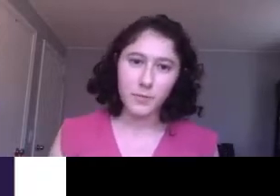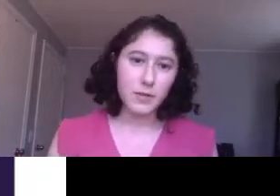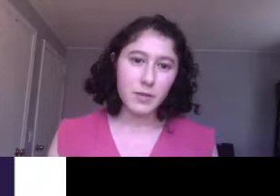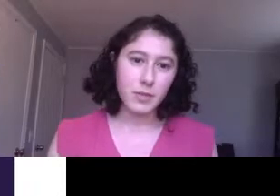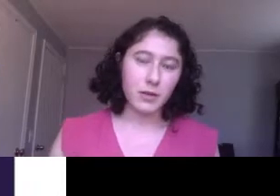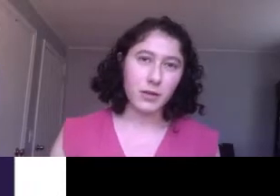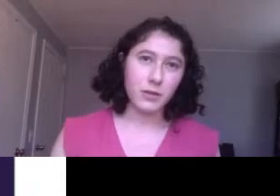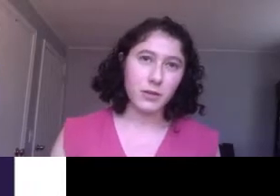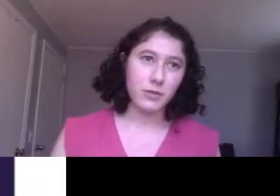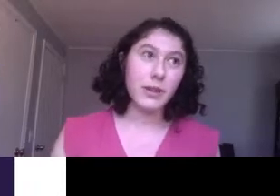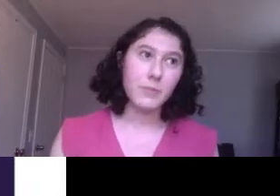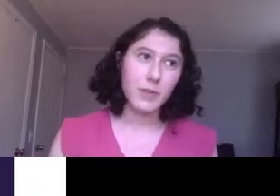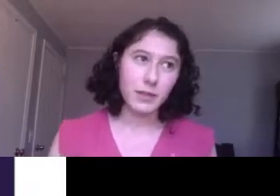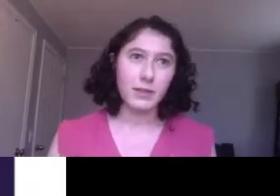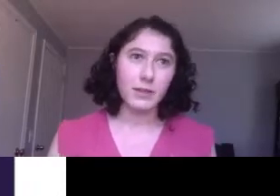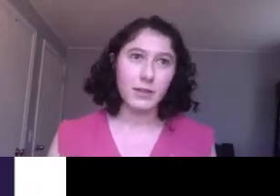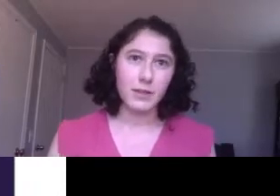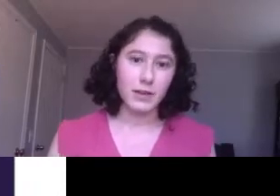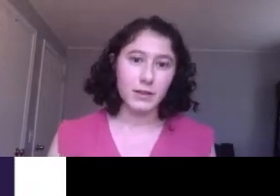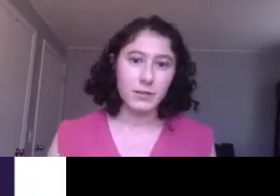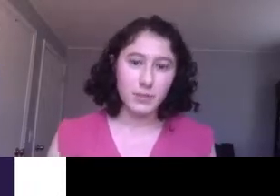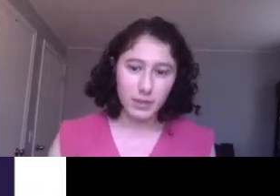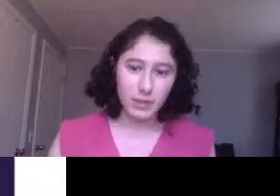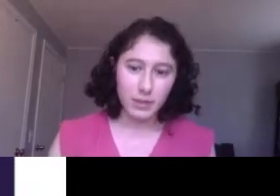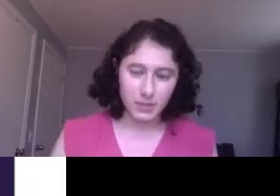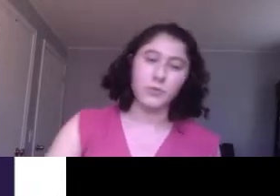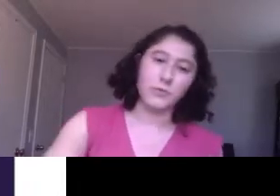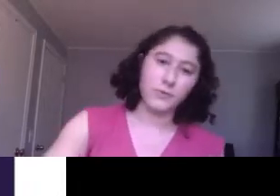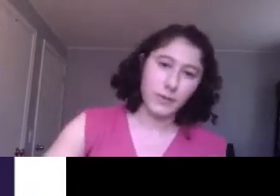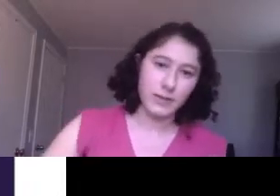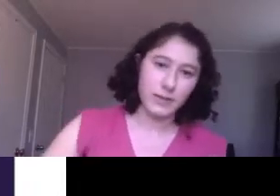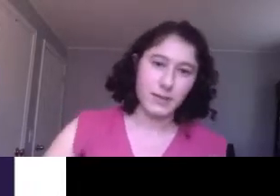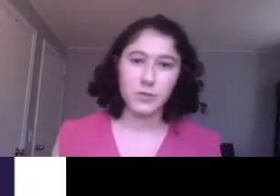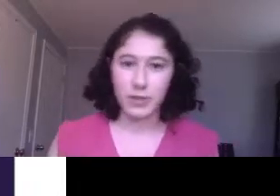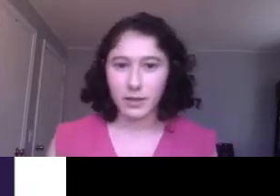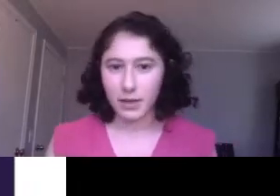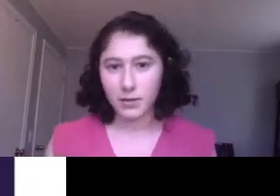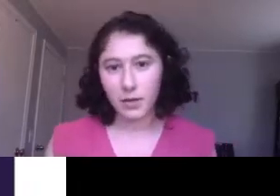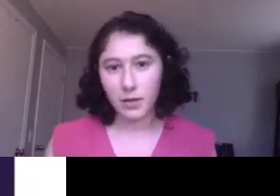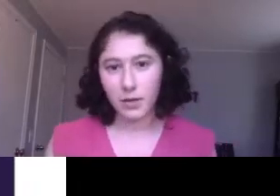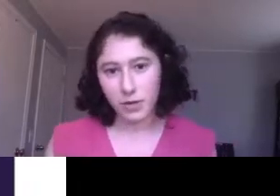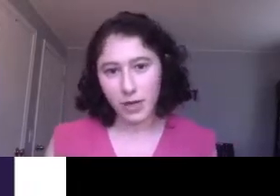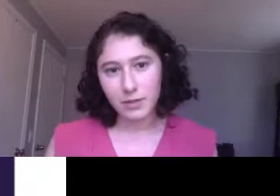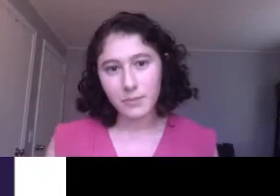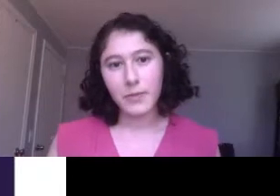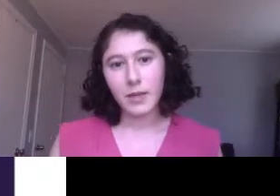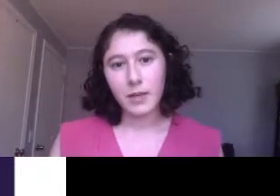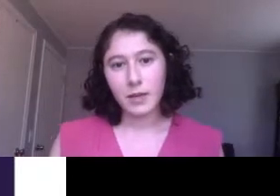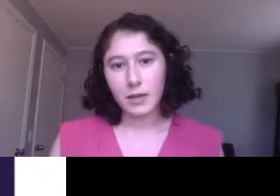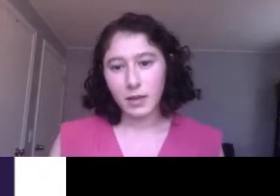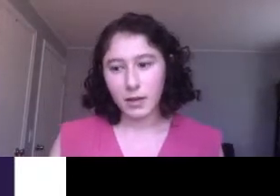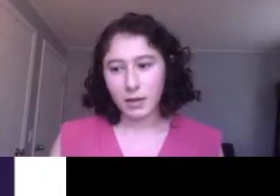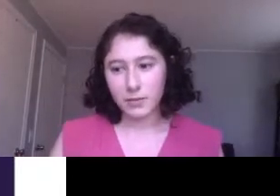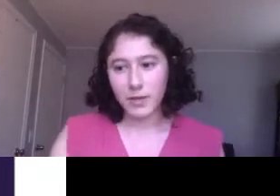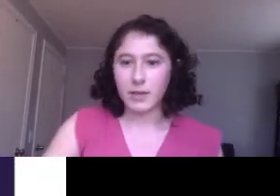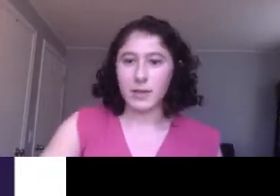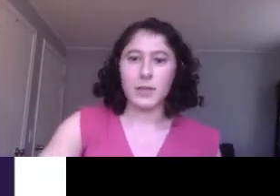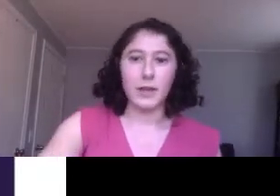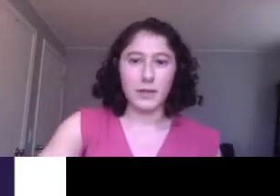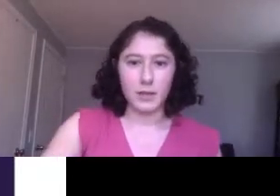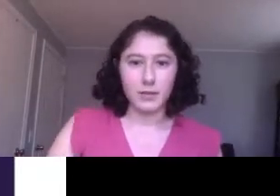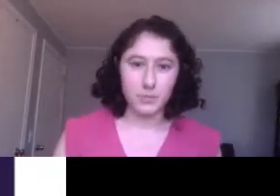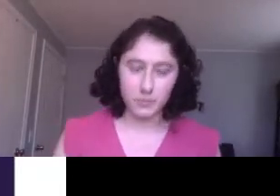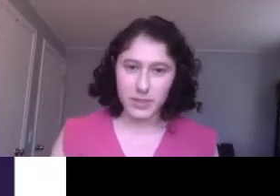trial, but they are limited in that it has to move in that straight line along the track. And